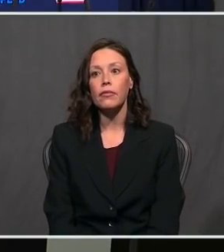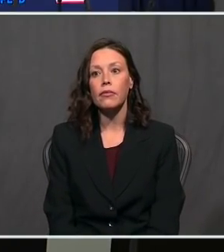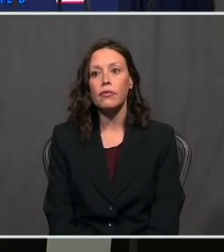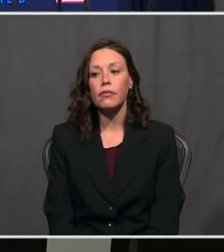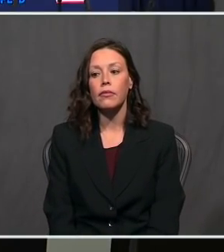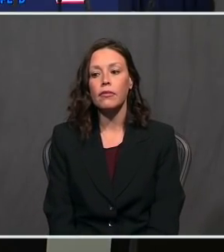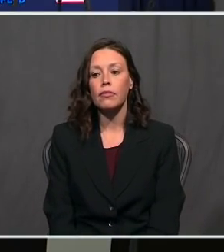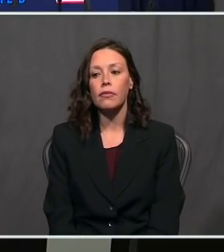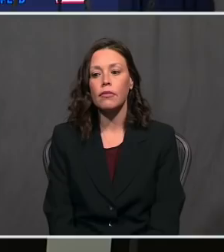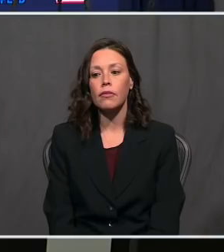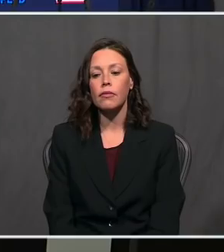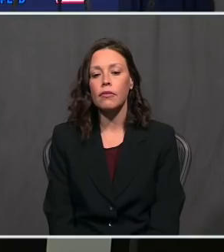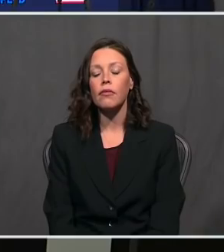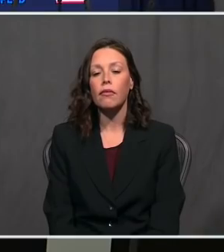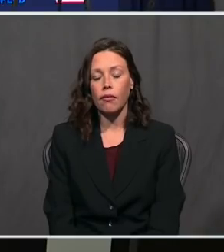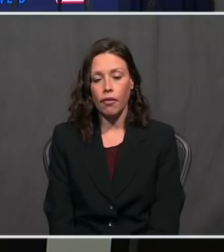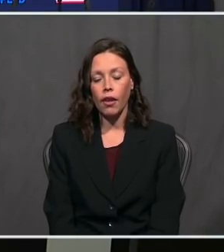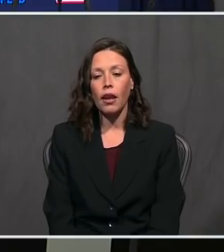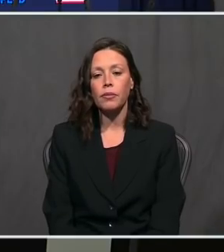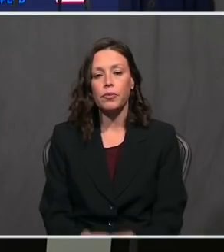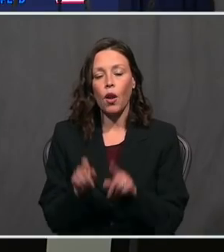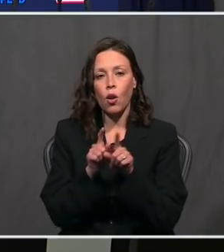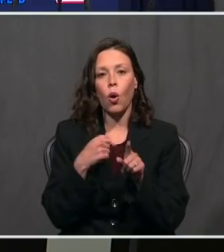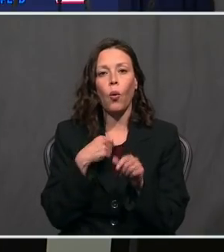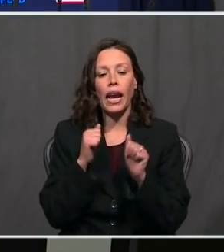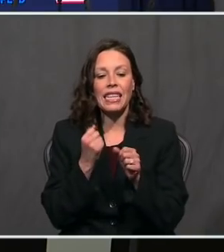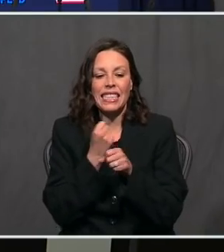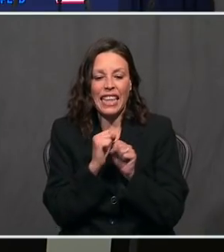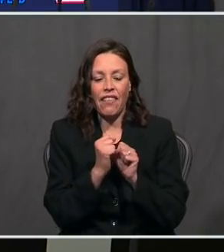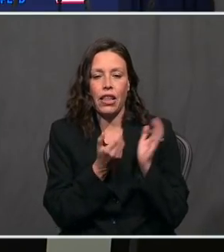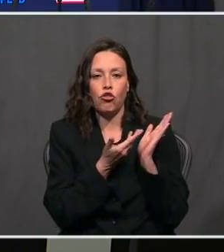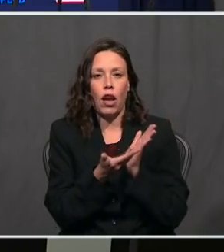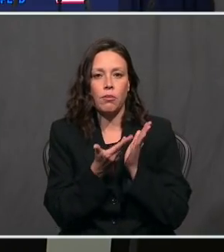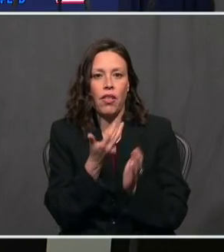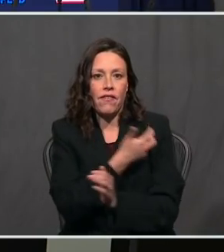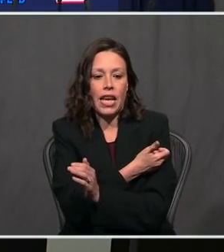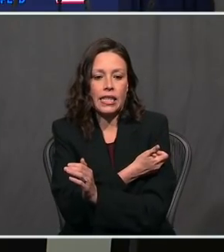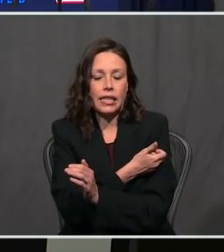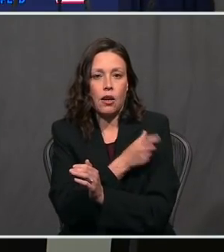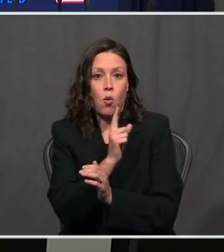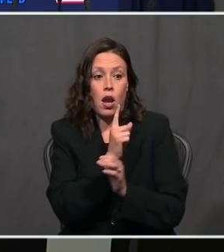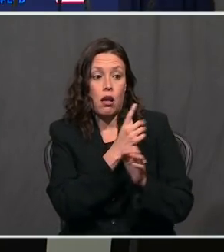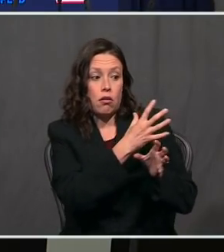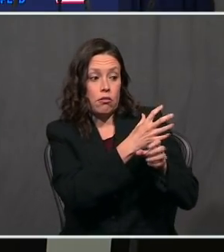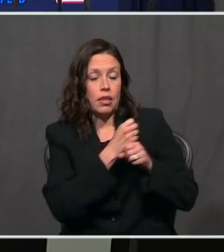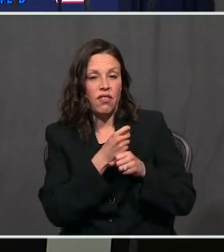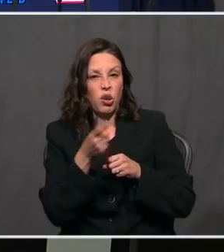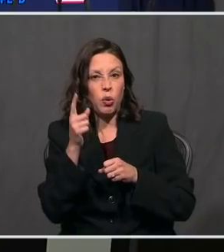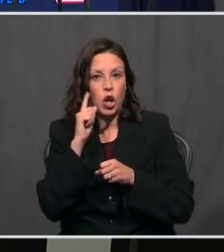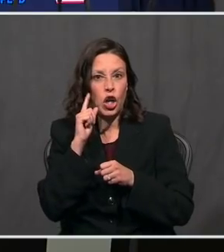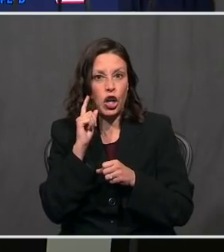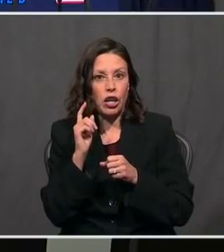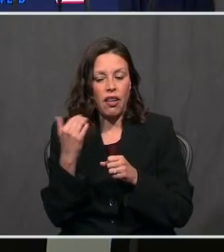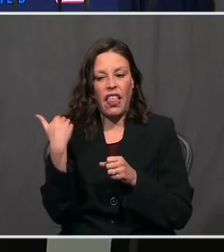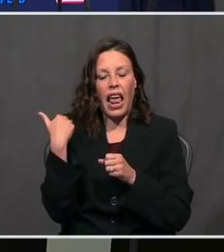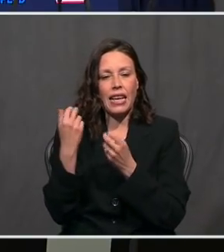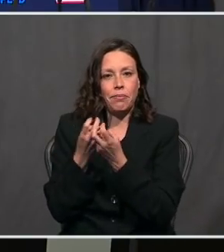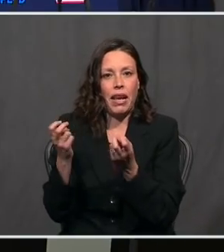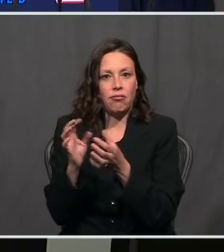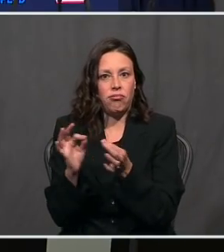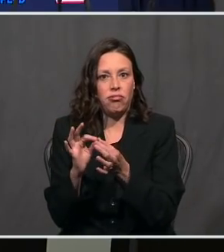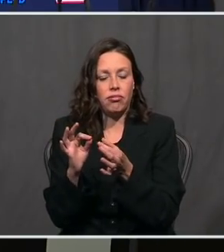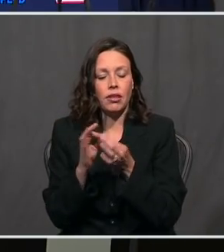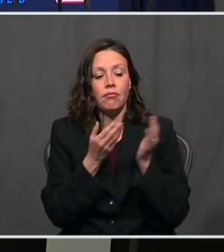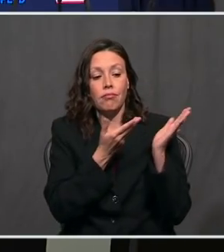we have the capability to safely transport the vaccines from where we receive them, and you heard that on the last panel,